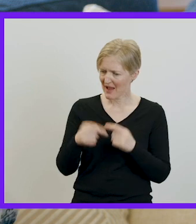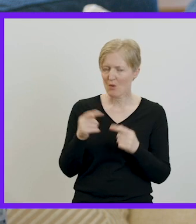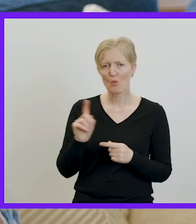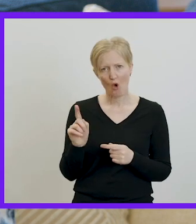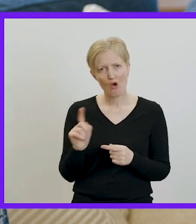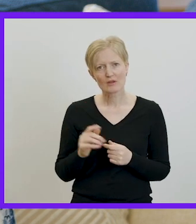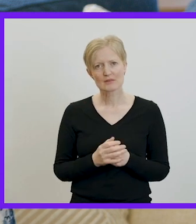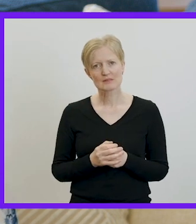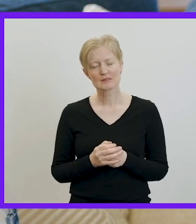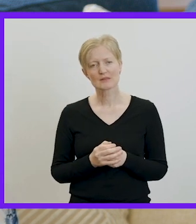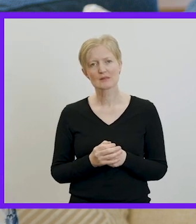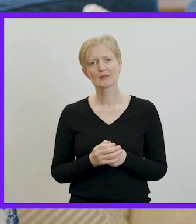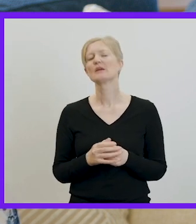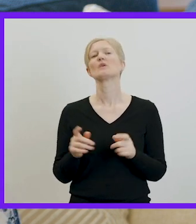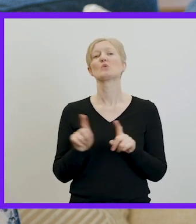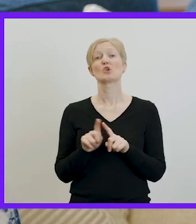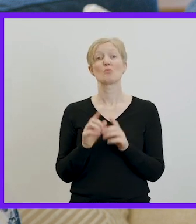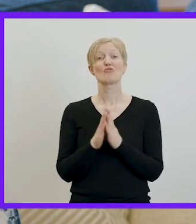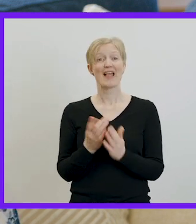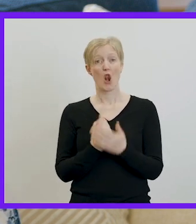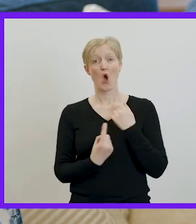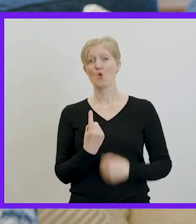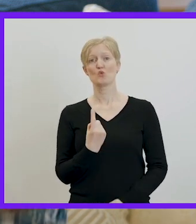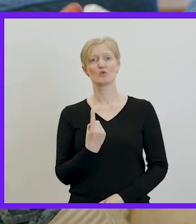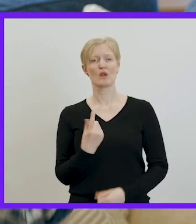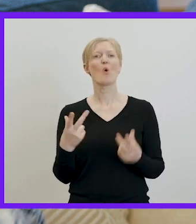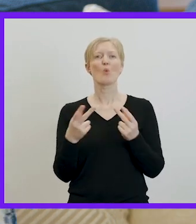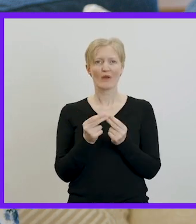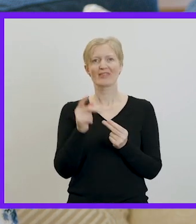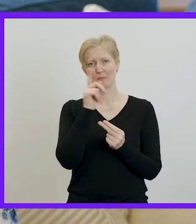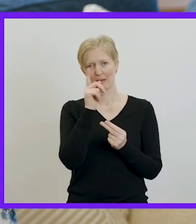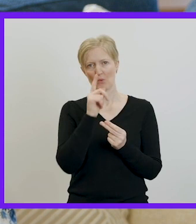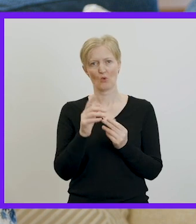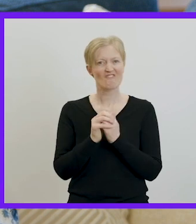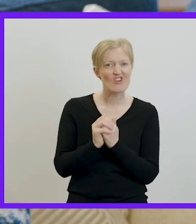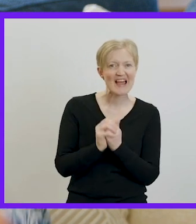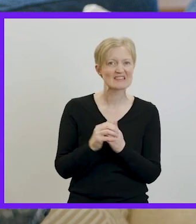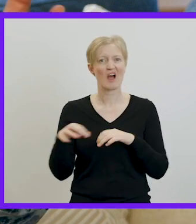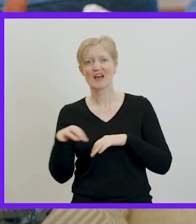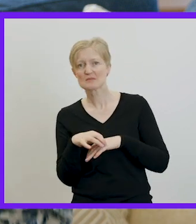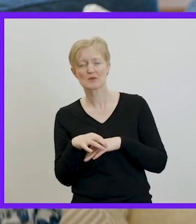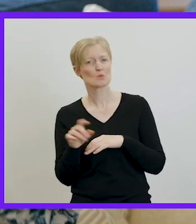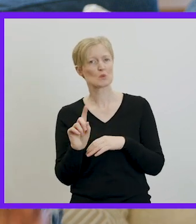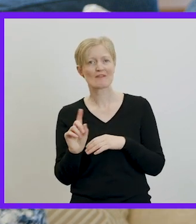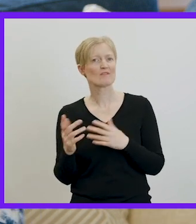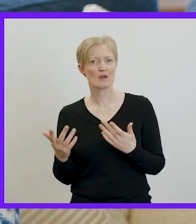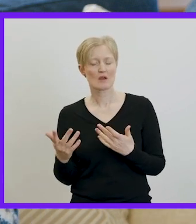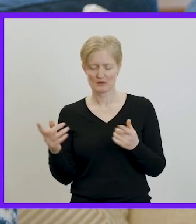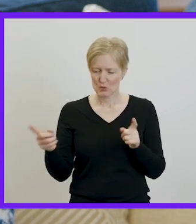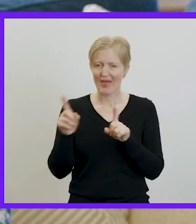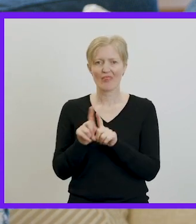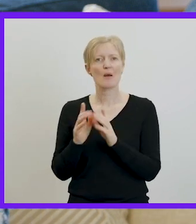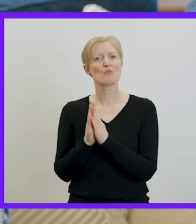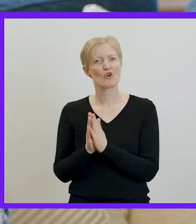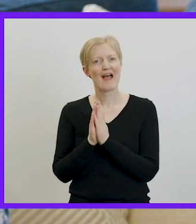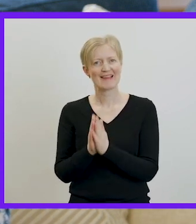praying, that can make it easier. And often praying with others too, especially a spouse or a close friend, that can be a powerful way to learn